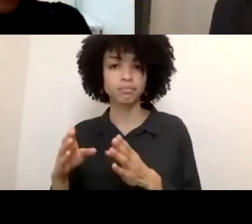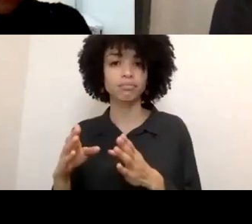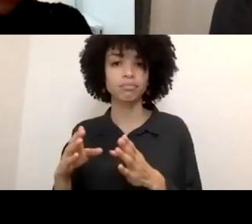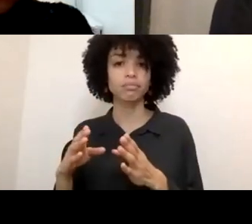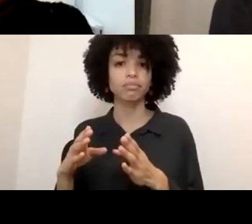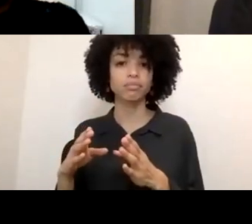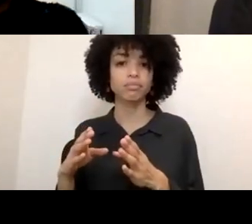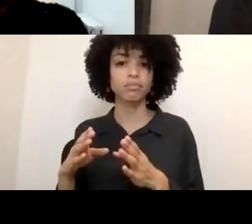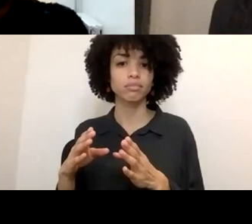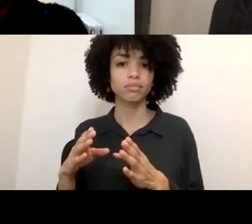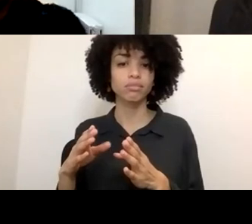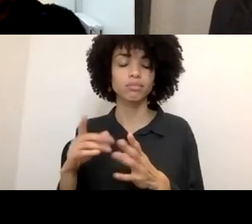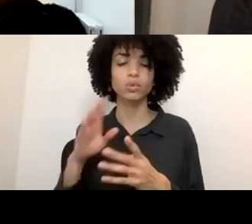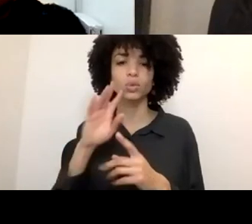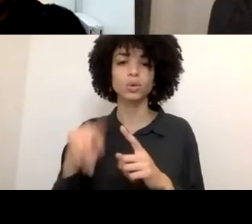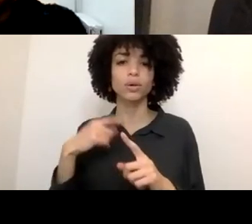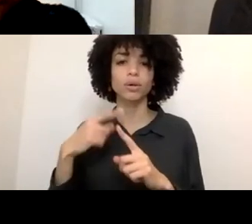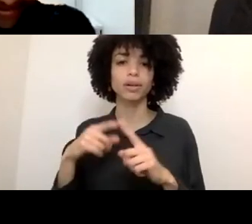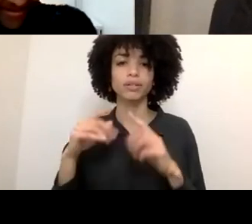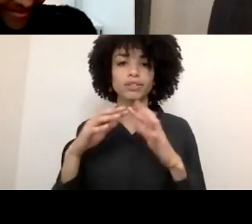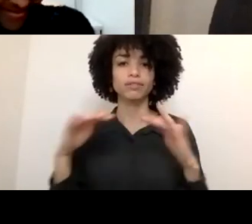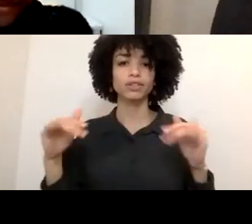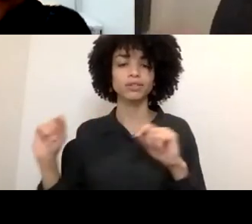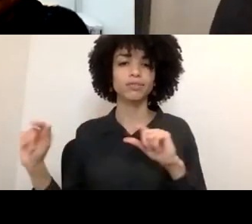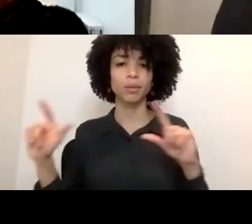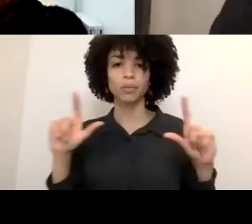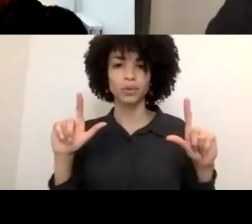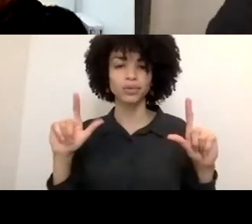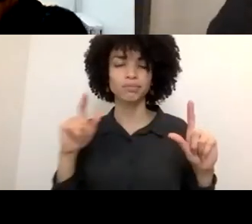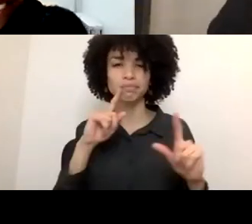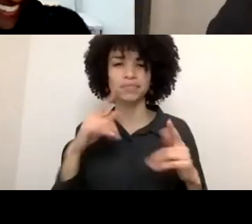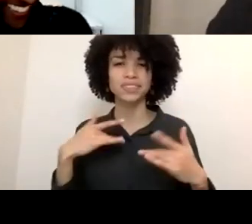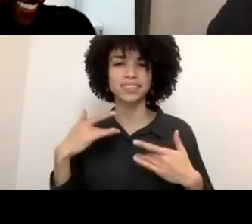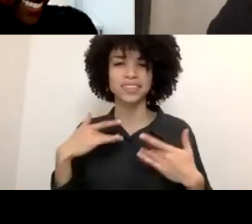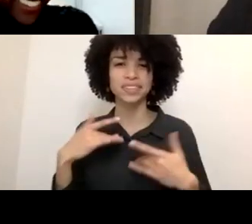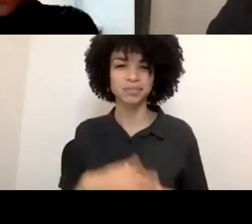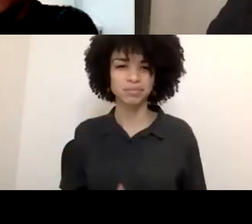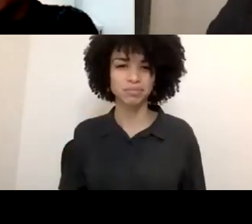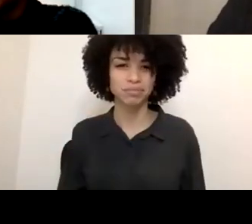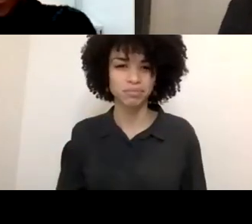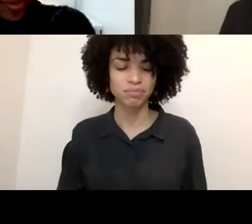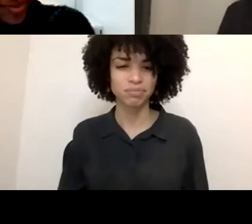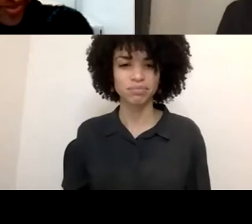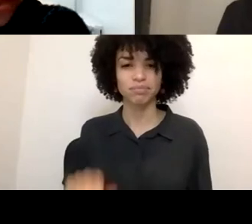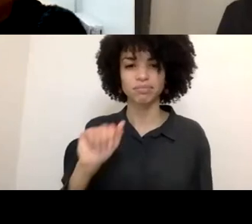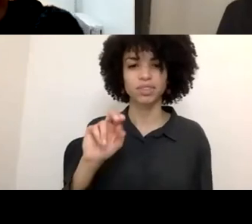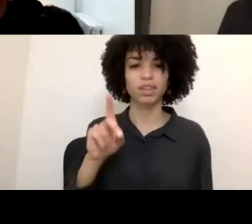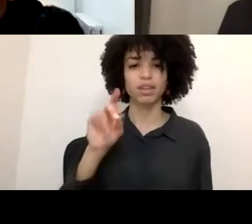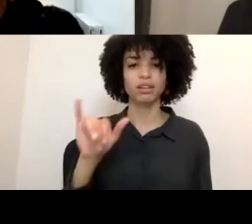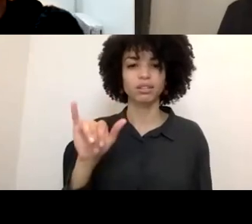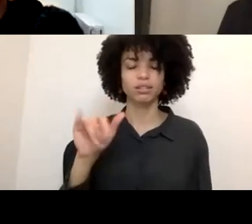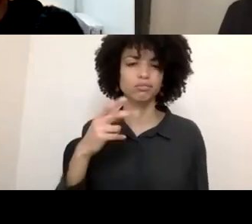of criticality around the diversity framework. Actually, I'm really excited about that part. Yes, I just want to tell you a